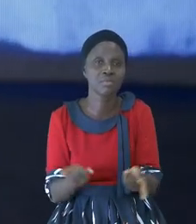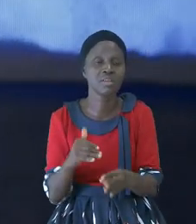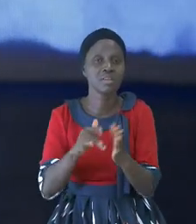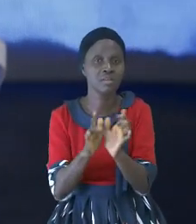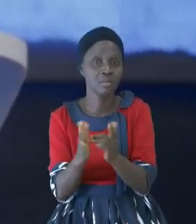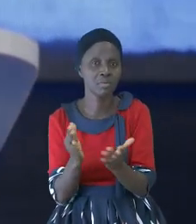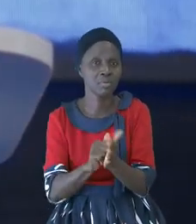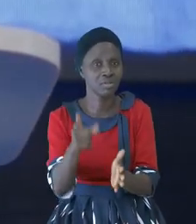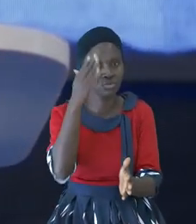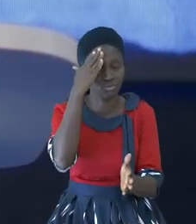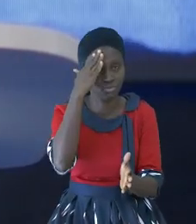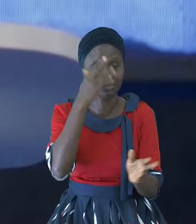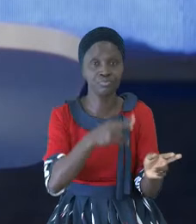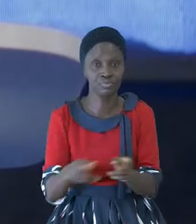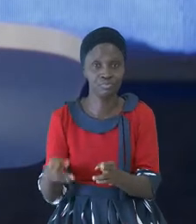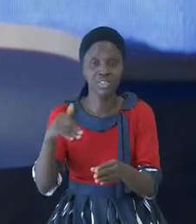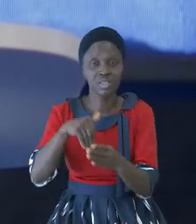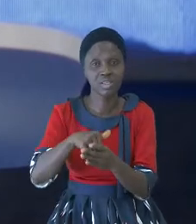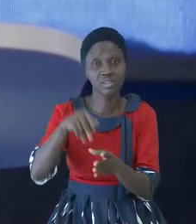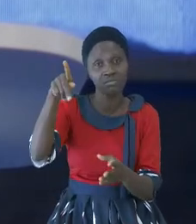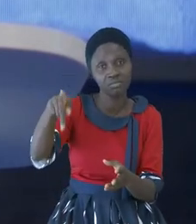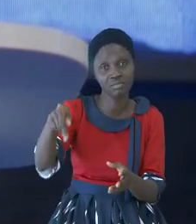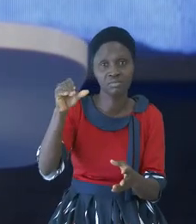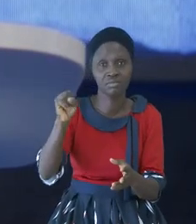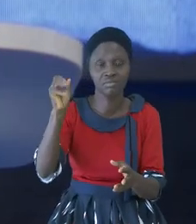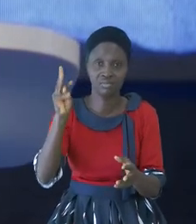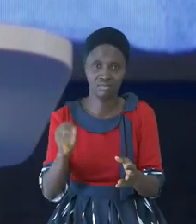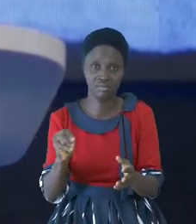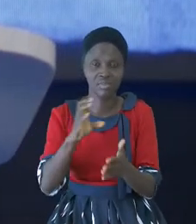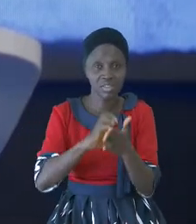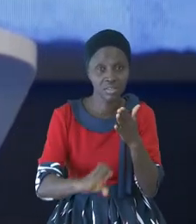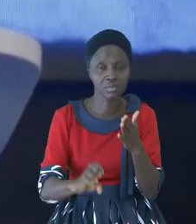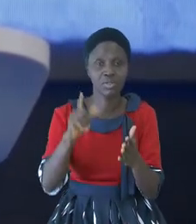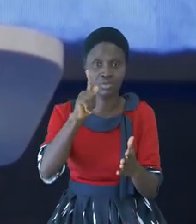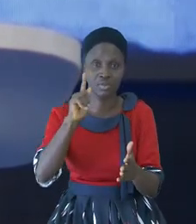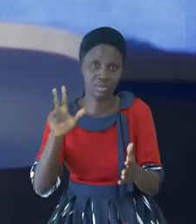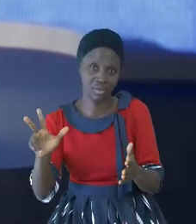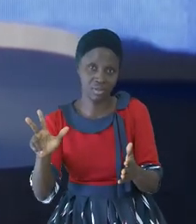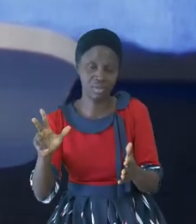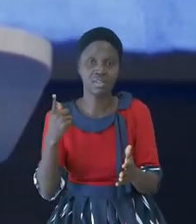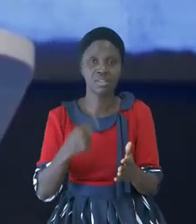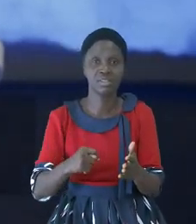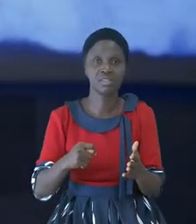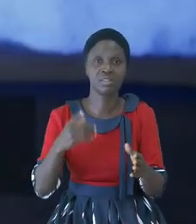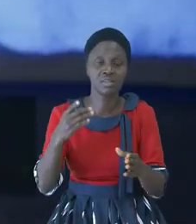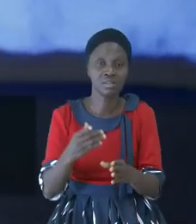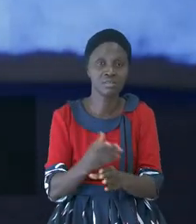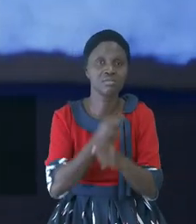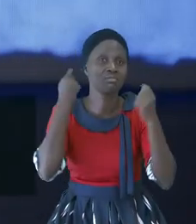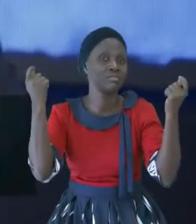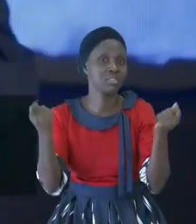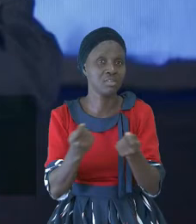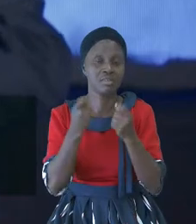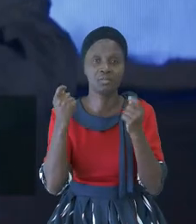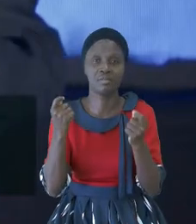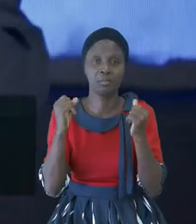already. We're looking at Psalm 23, the triumphant power of